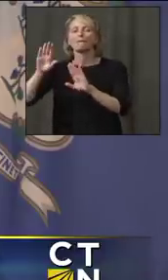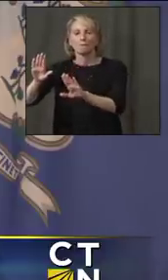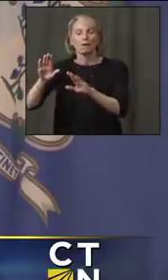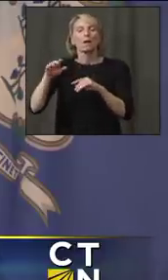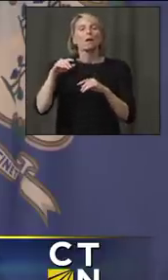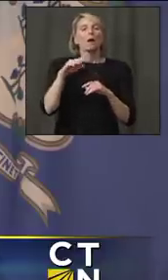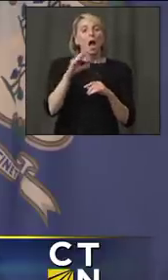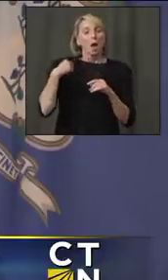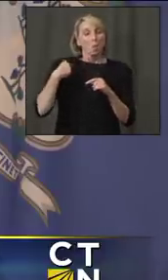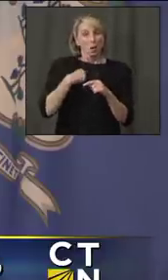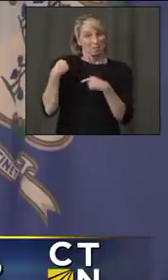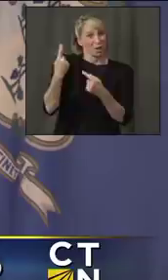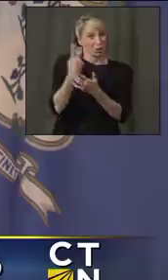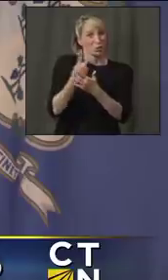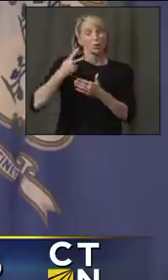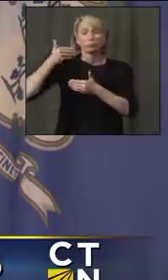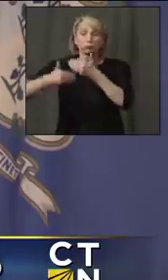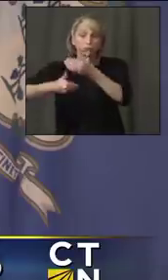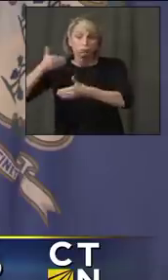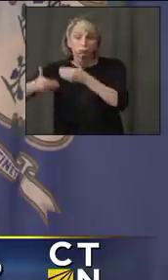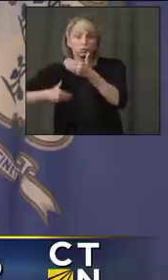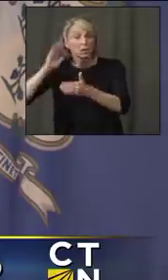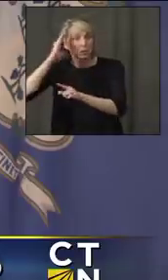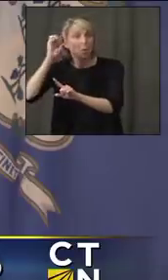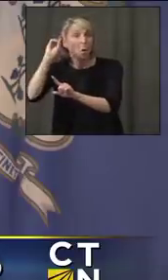right now. If you can eat outdoors, eat outdoors.